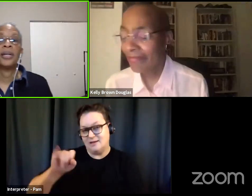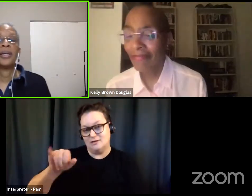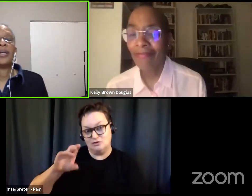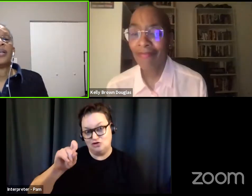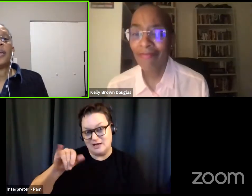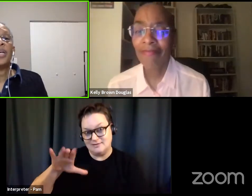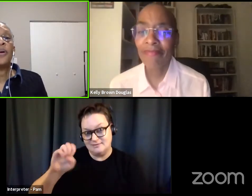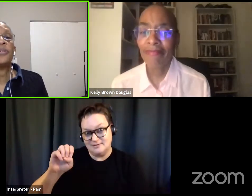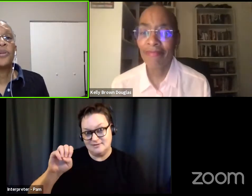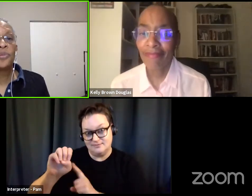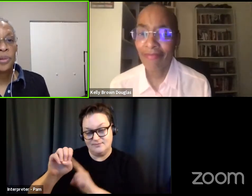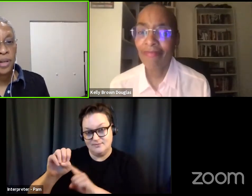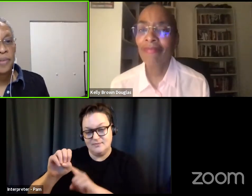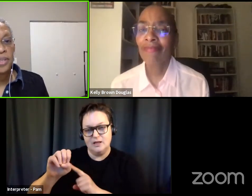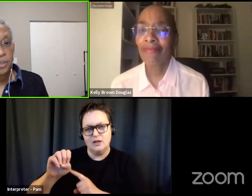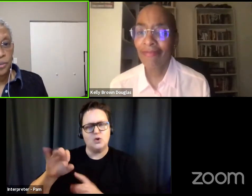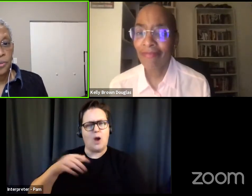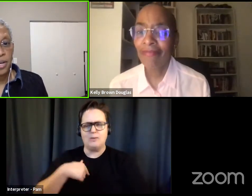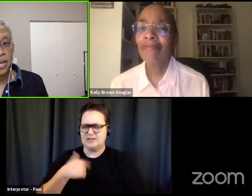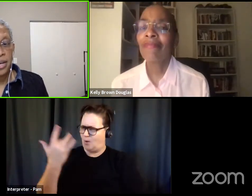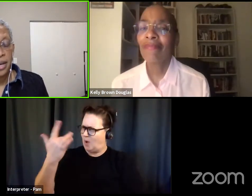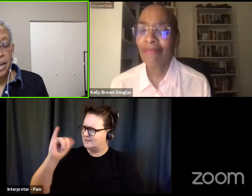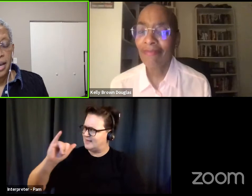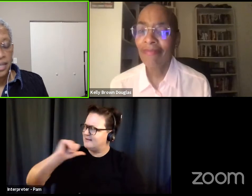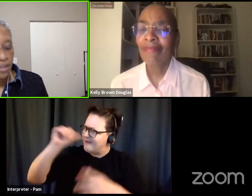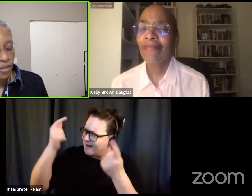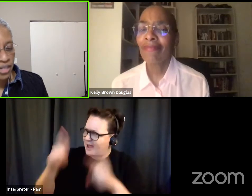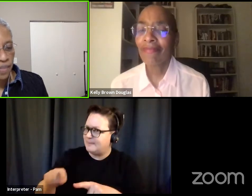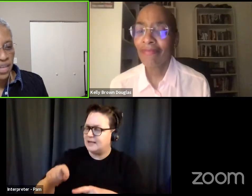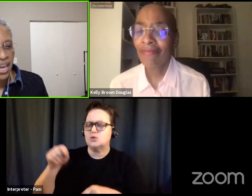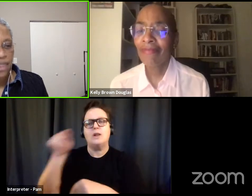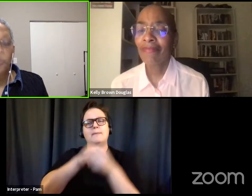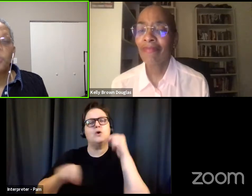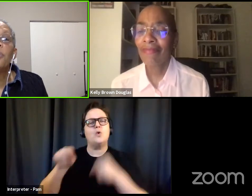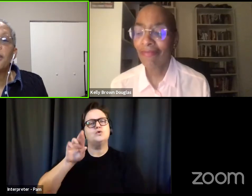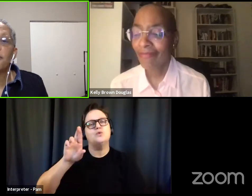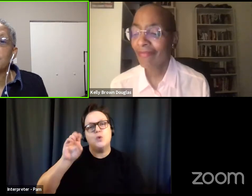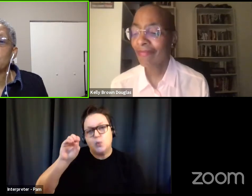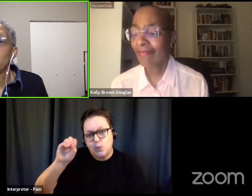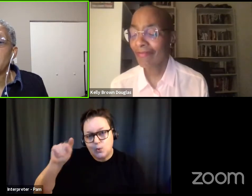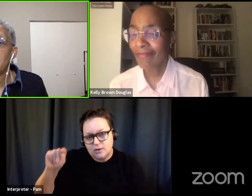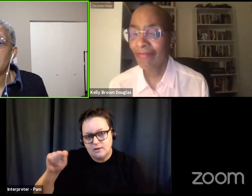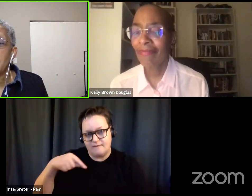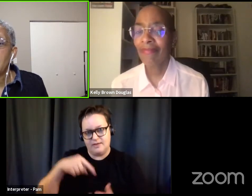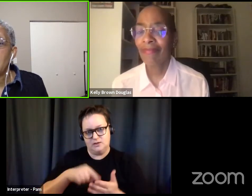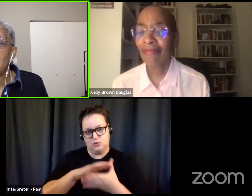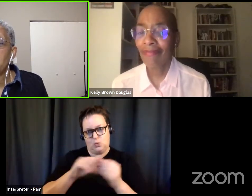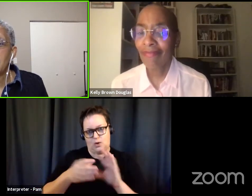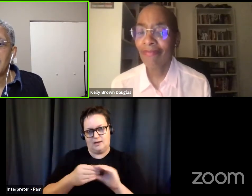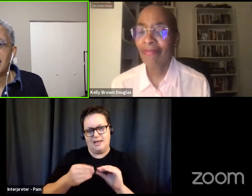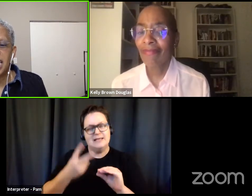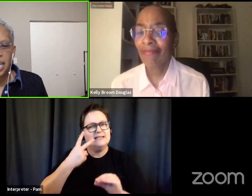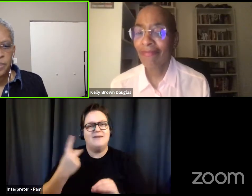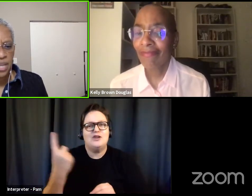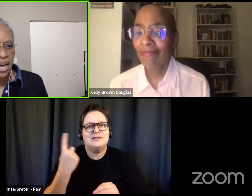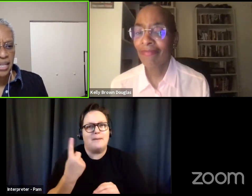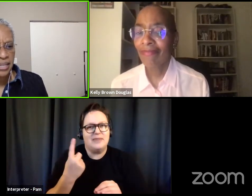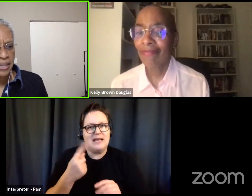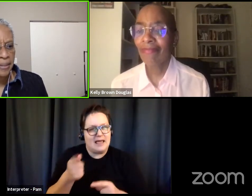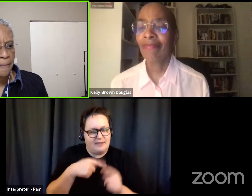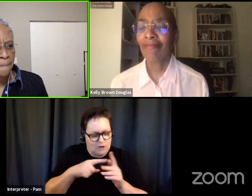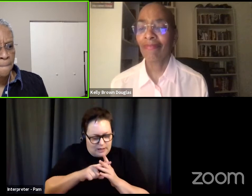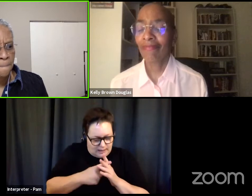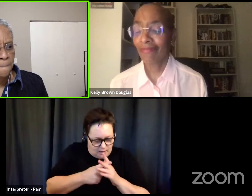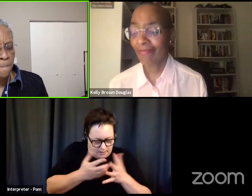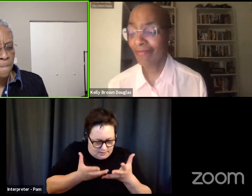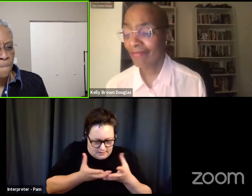root. Let me go to the root of the story and see if there's something at the root of the story that kind of keeps us